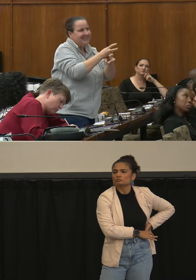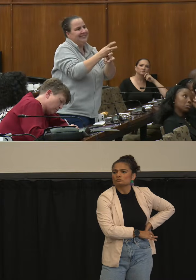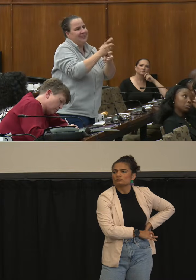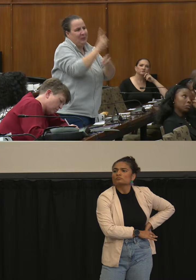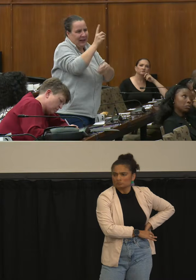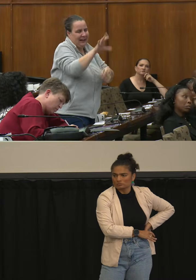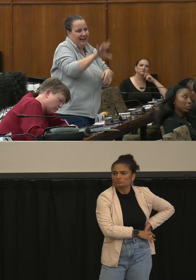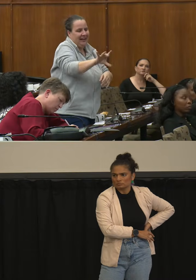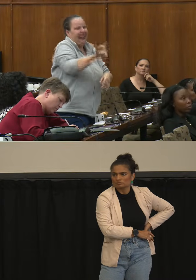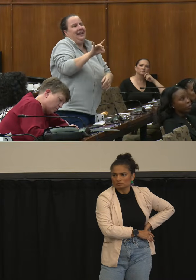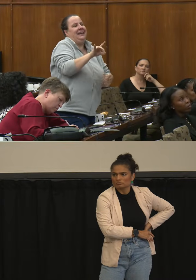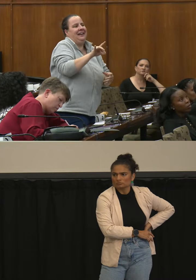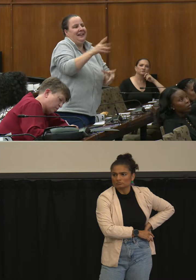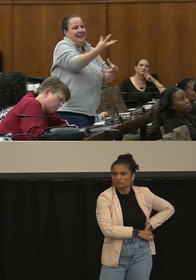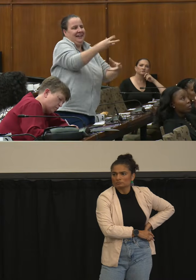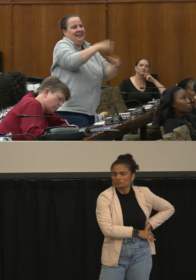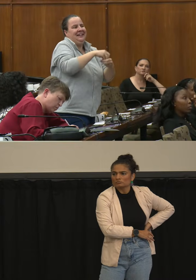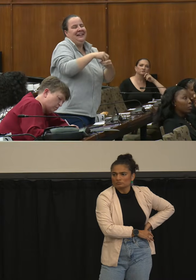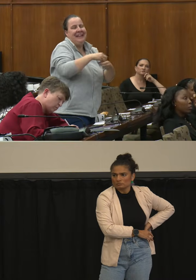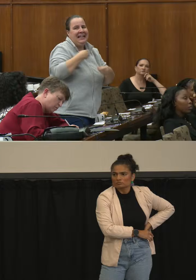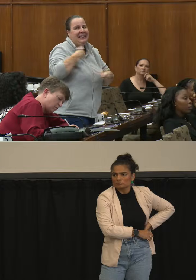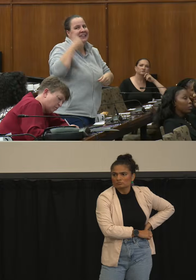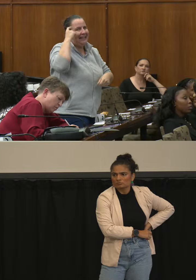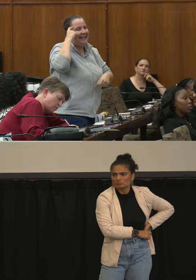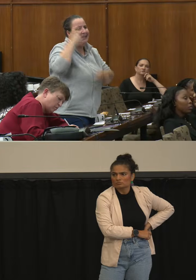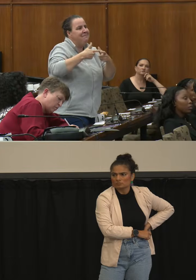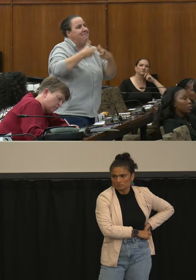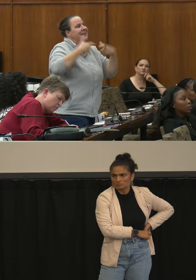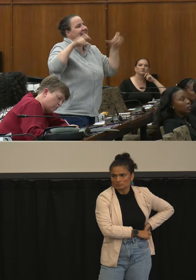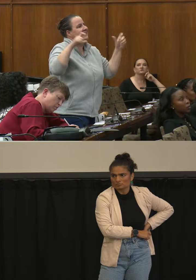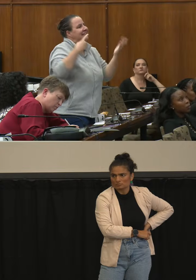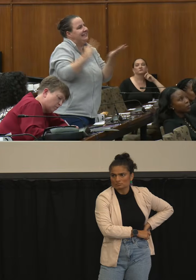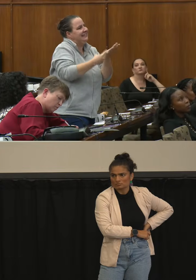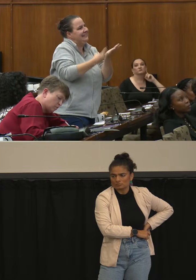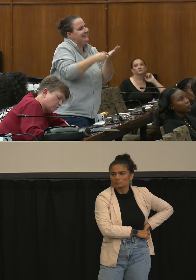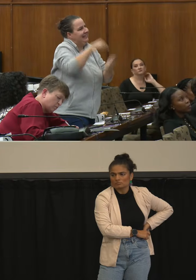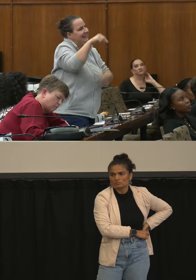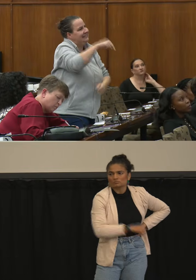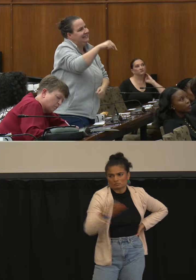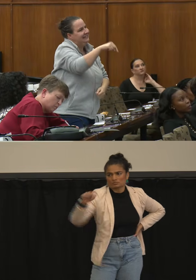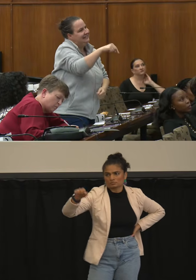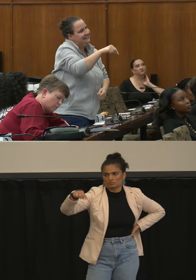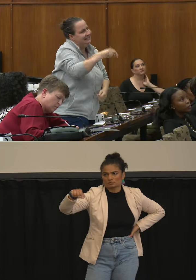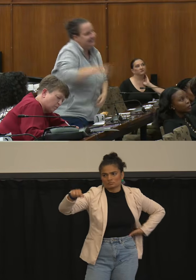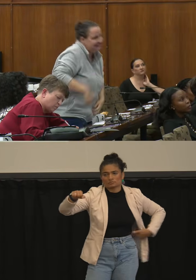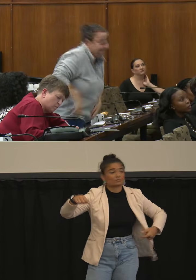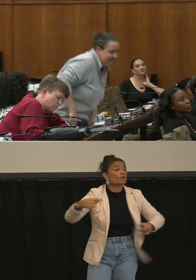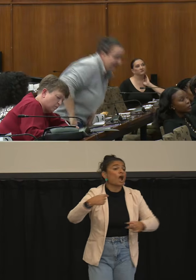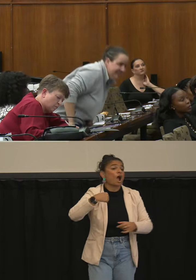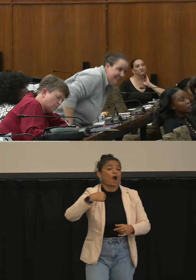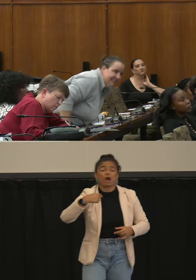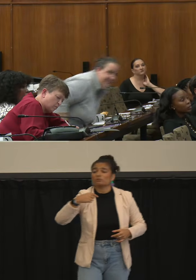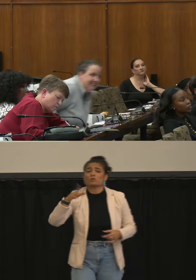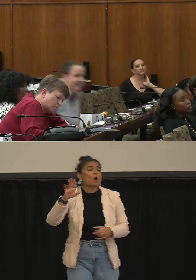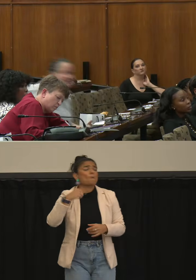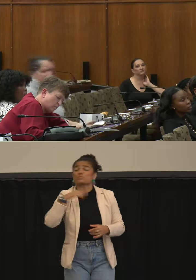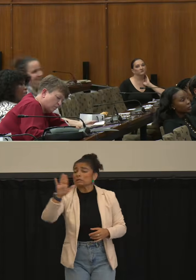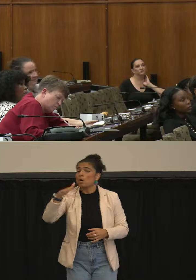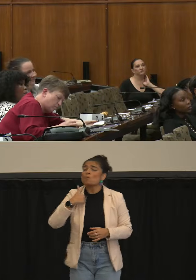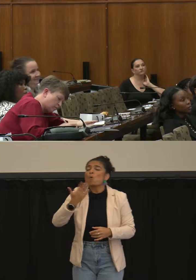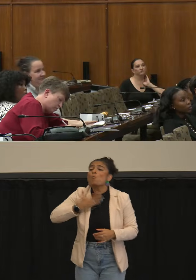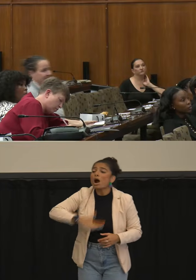So we can't ignore the variation of the different inputs that we receive. And I think there needs to be a discussion on variation.